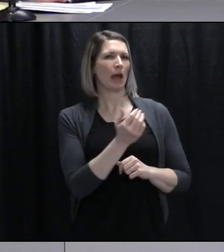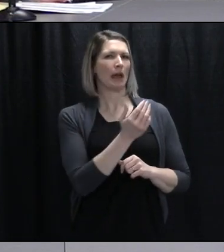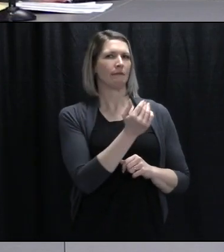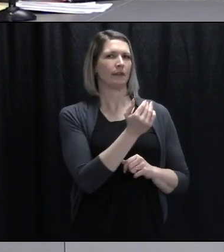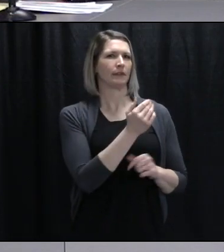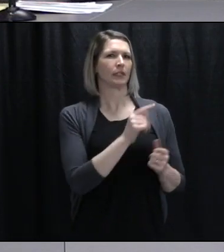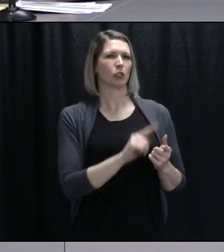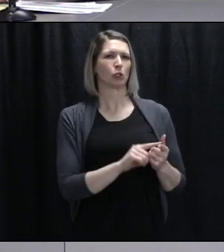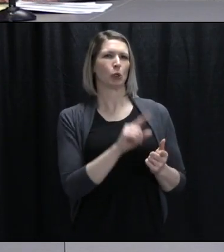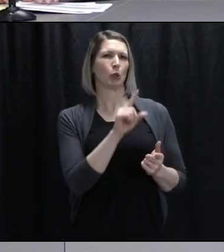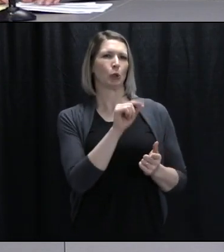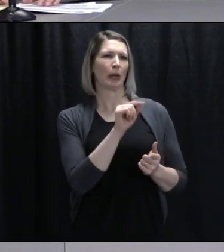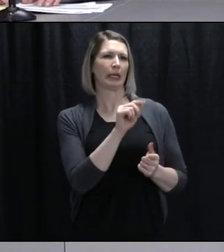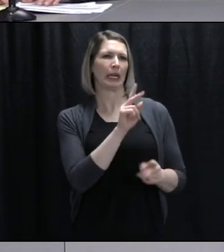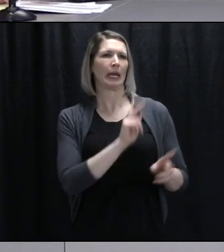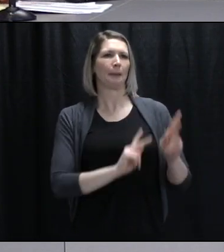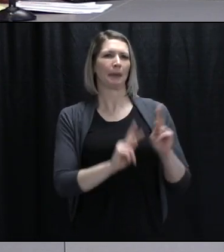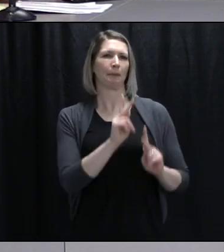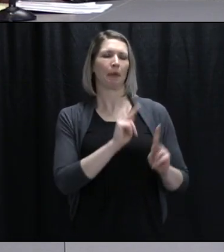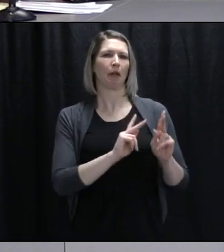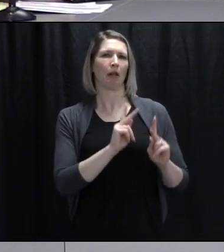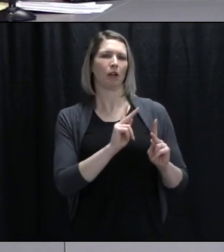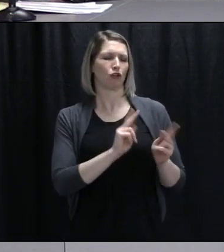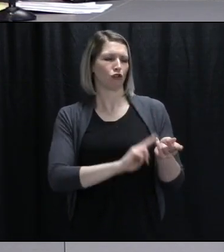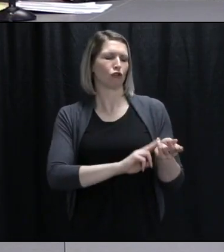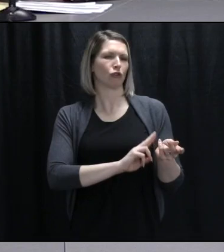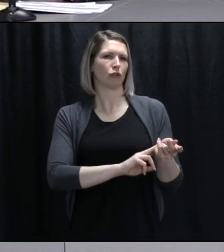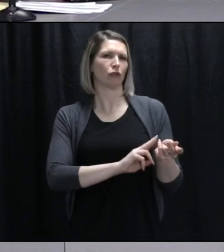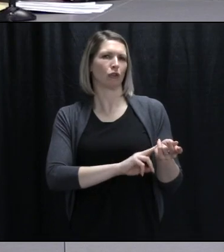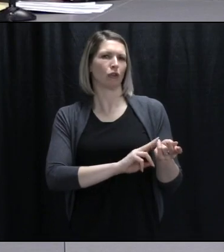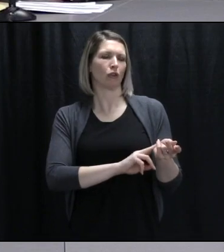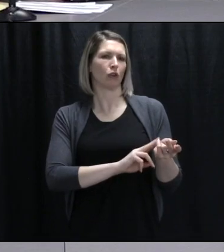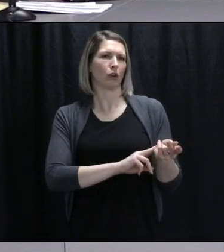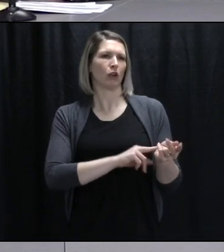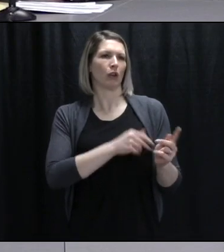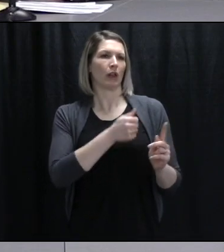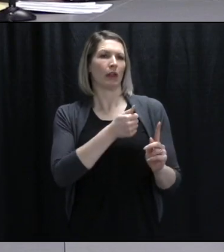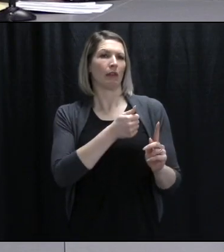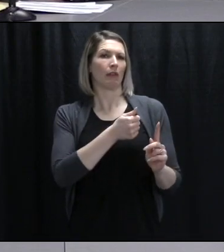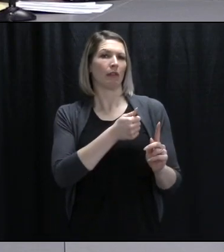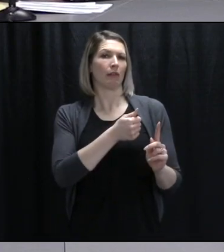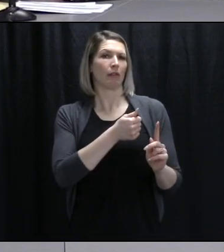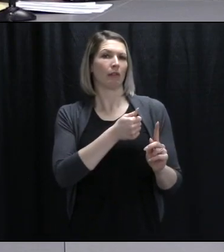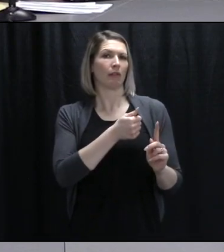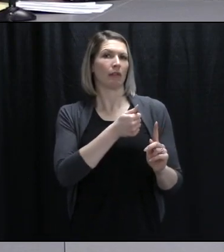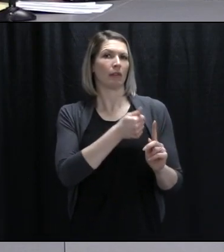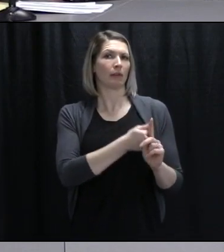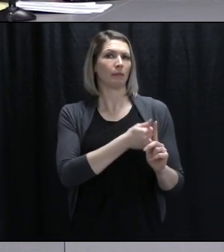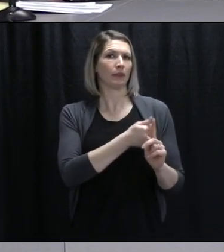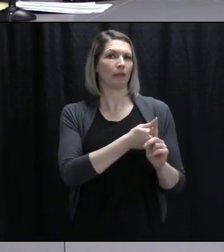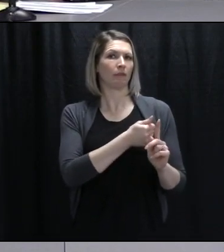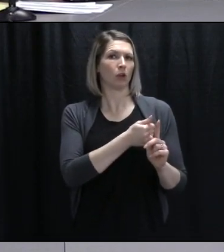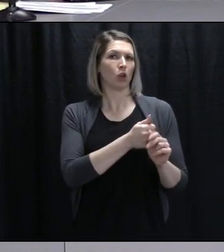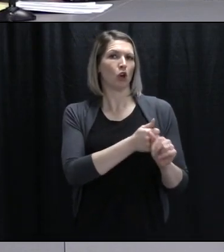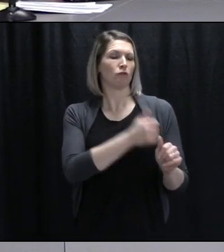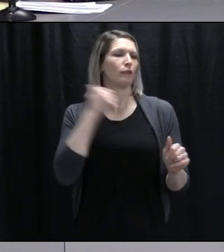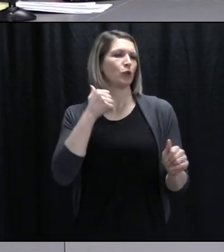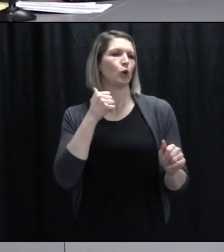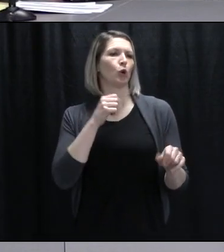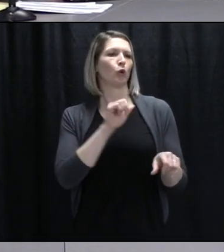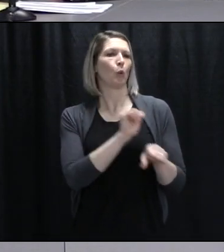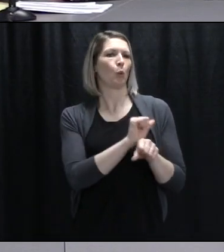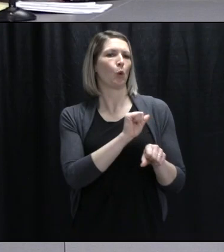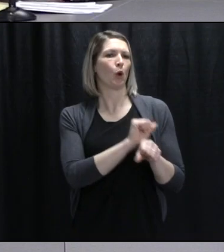occupational health and safety procedure because they refuse to work with patients without proper